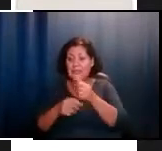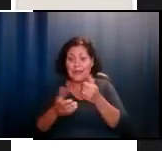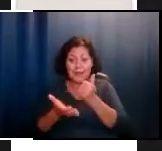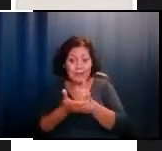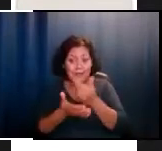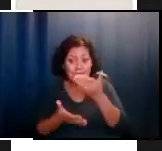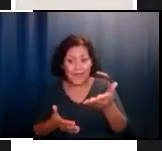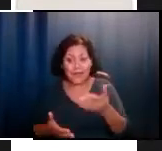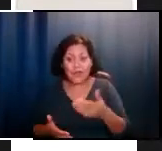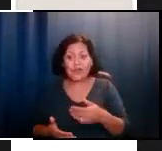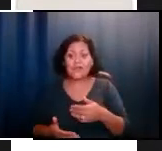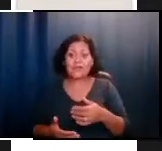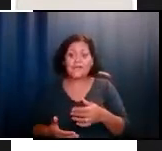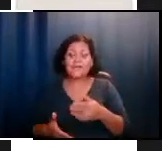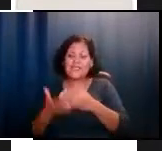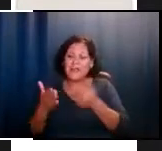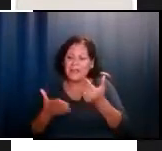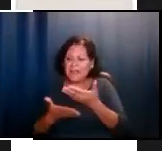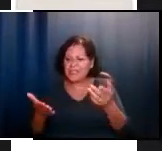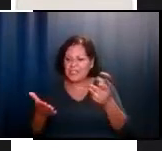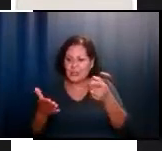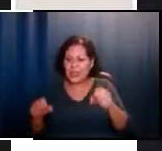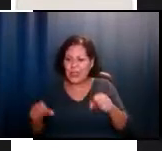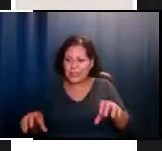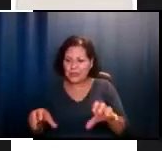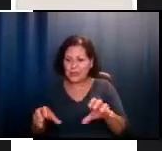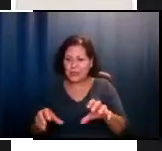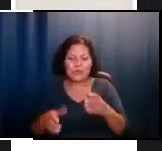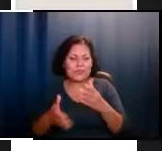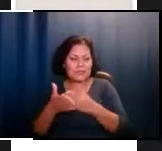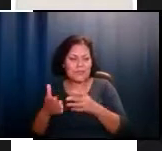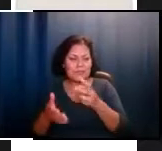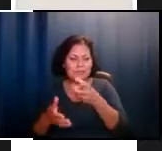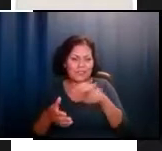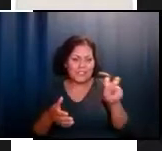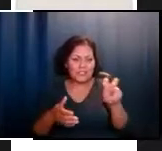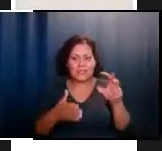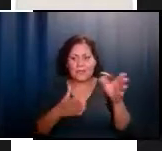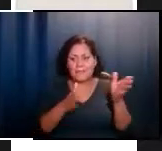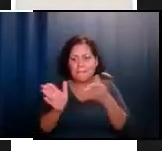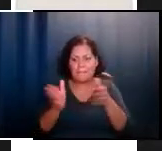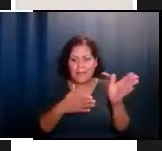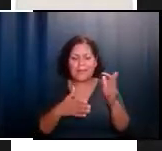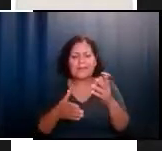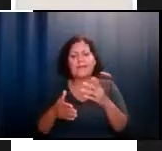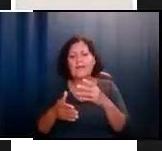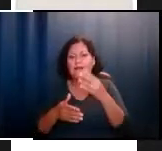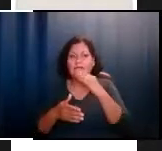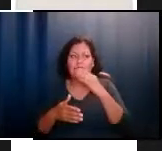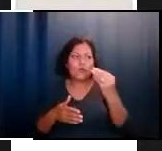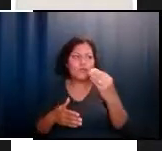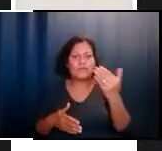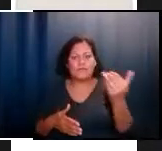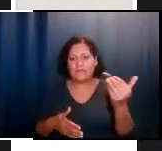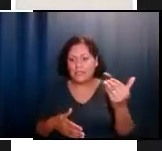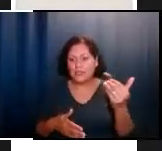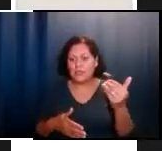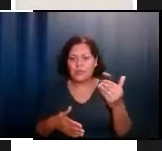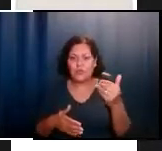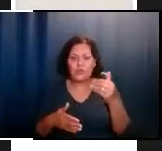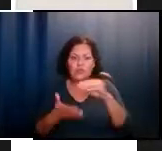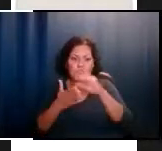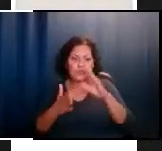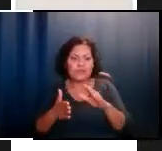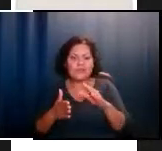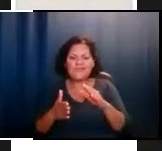there. Some other things that you can do is do some transition planning. 14, 15-year-olds usually go through